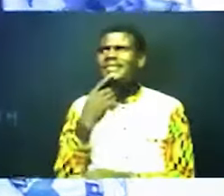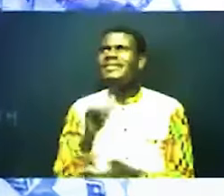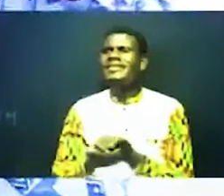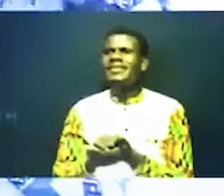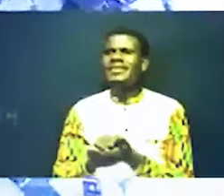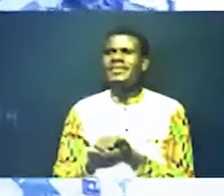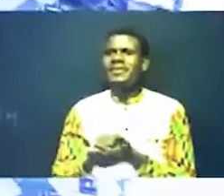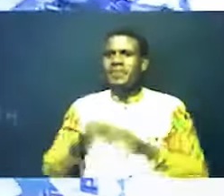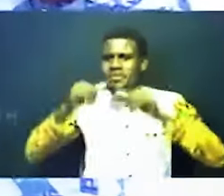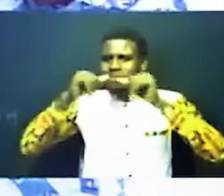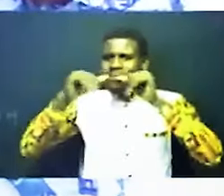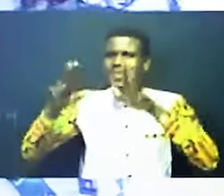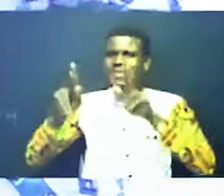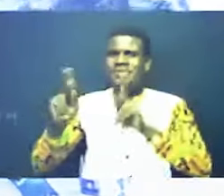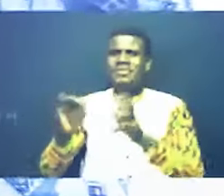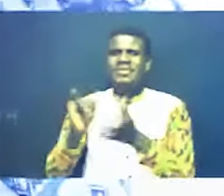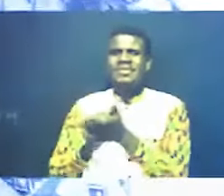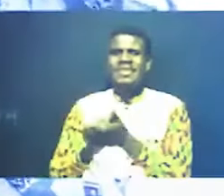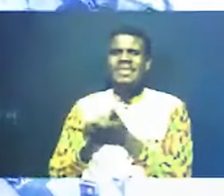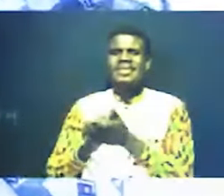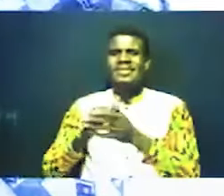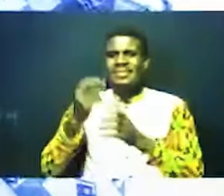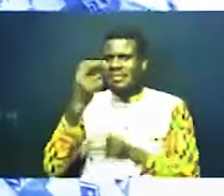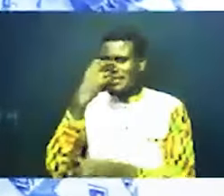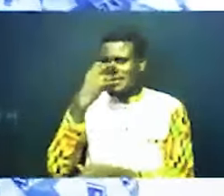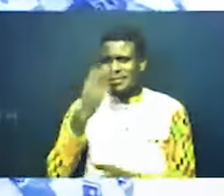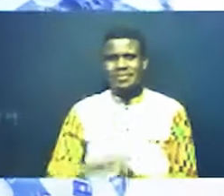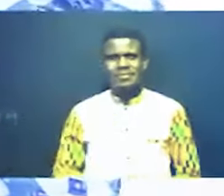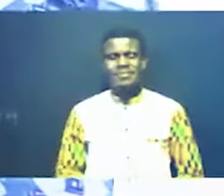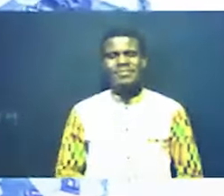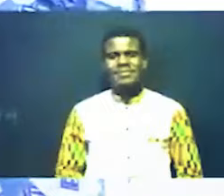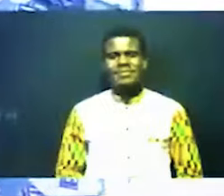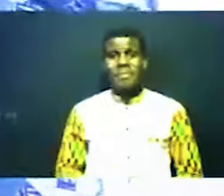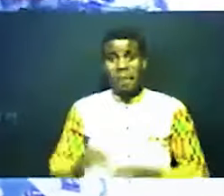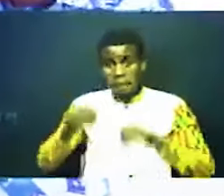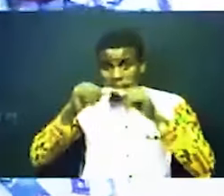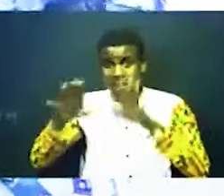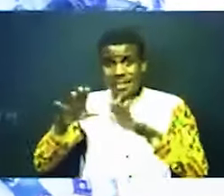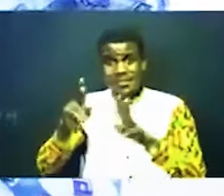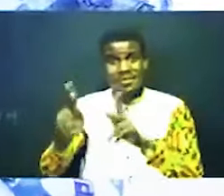Blessed are the blind. And